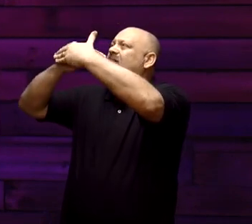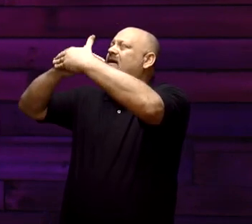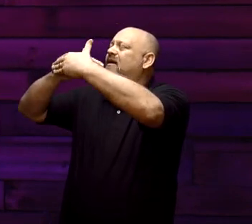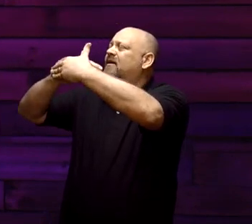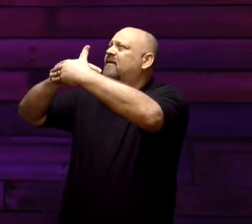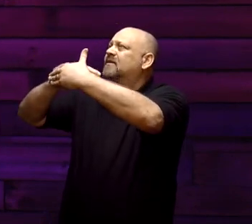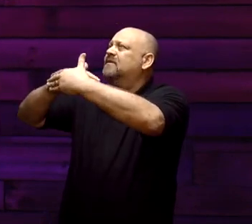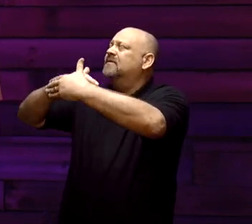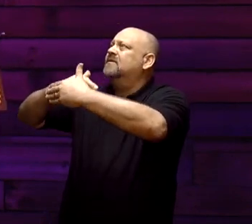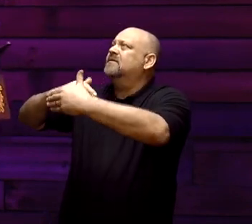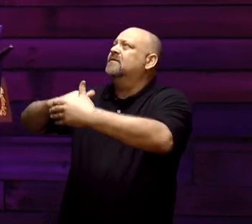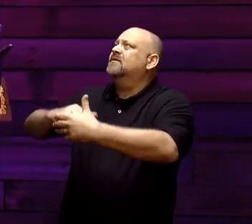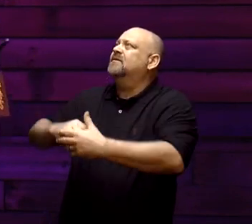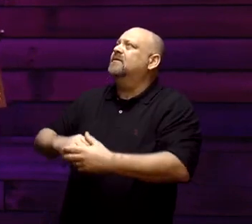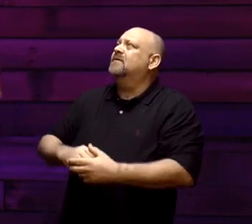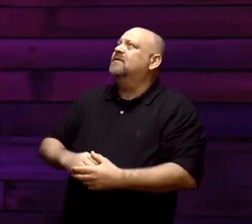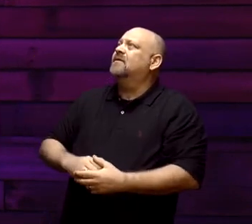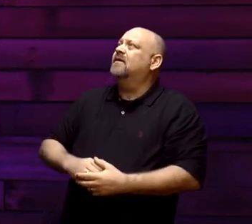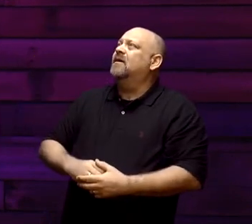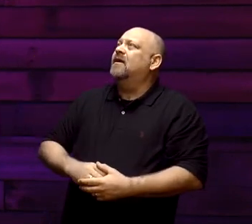shy.